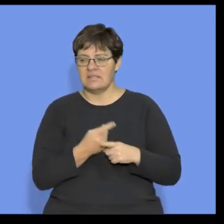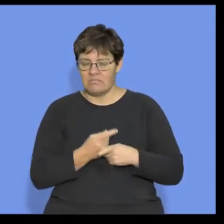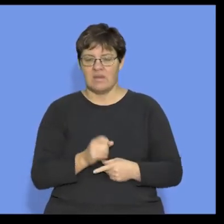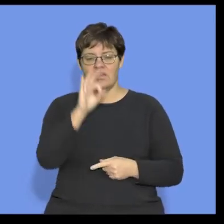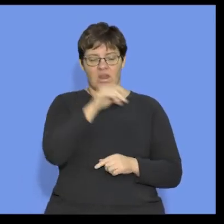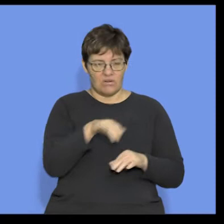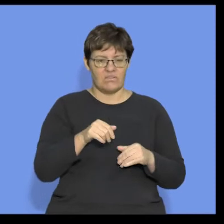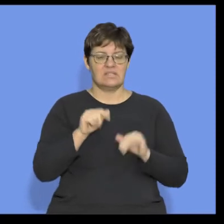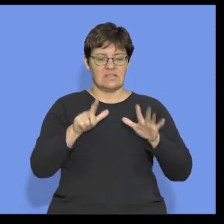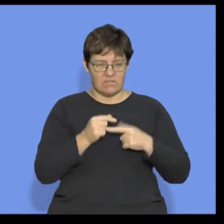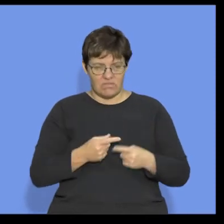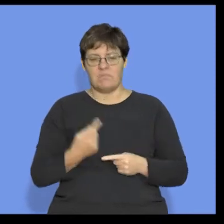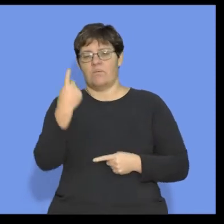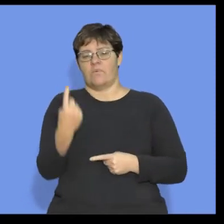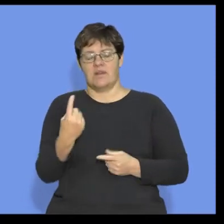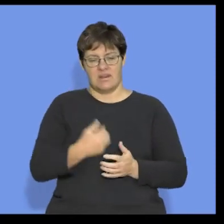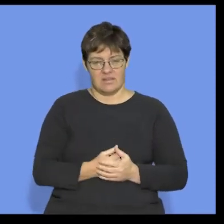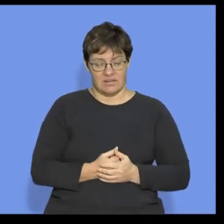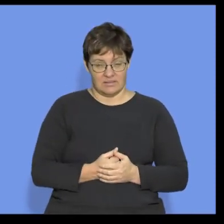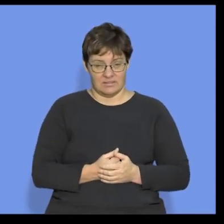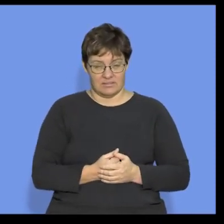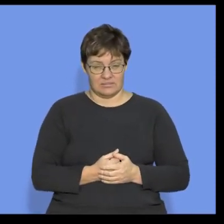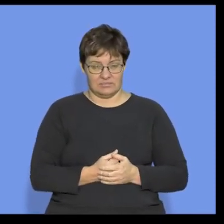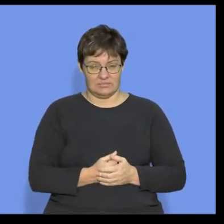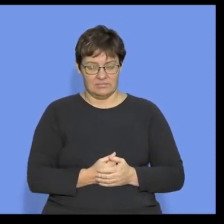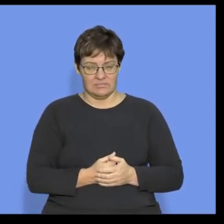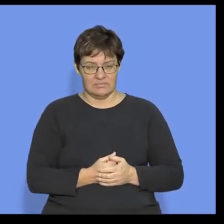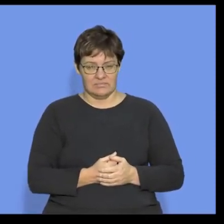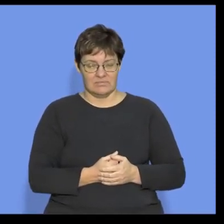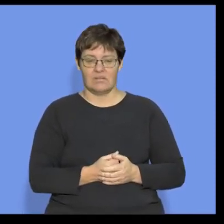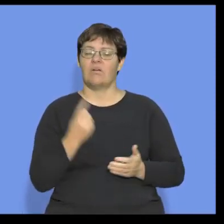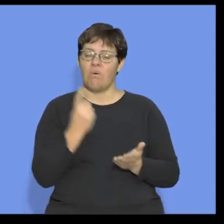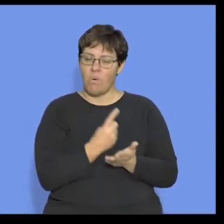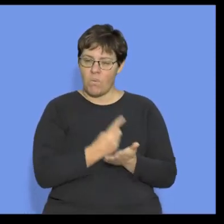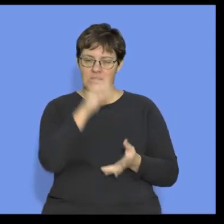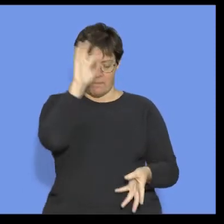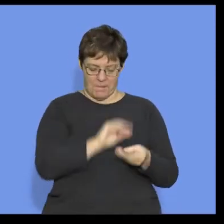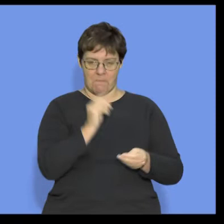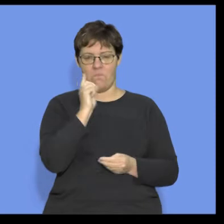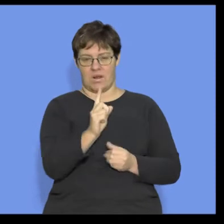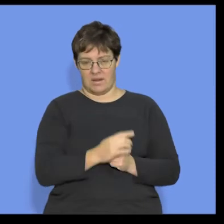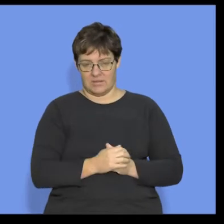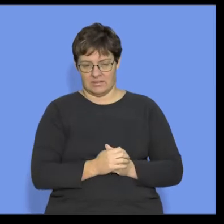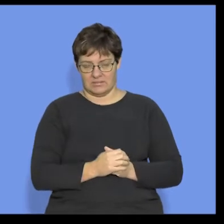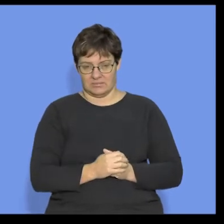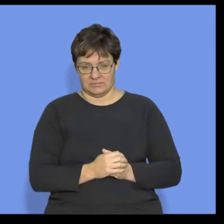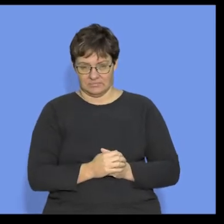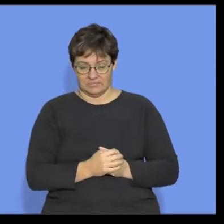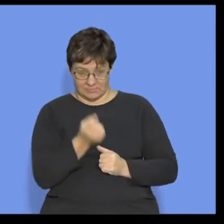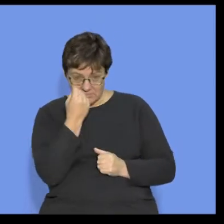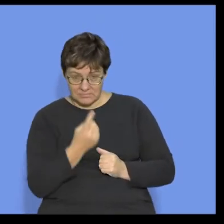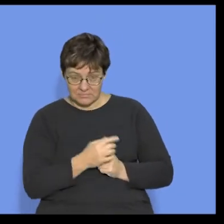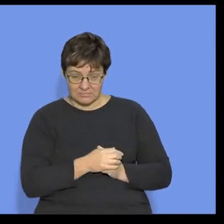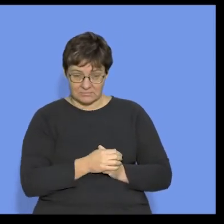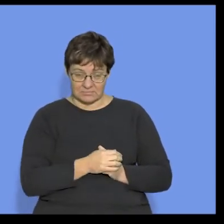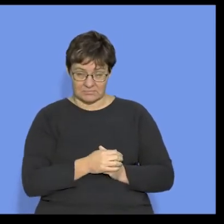here, 3 out of 10 plus 7 out of 10, we get 1. That will always get up to 1. Are